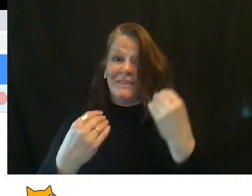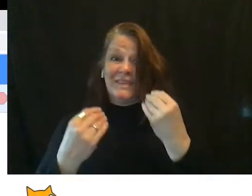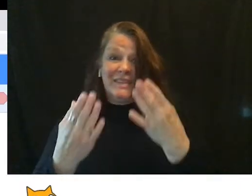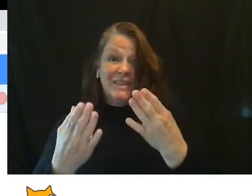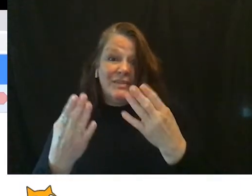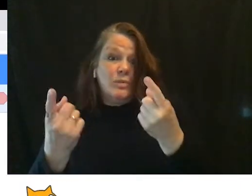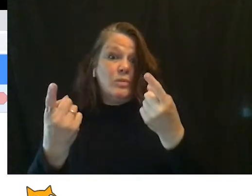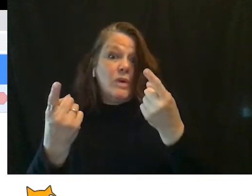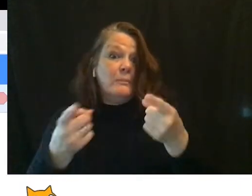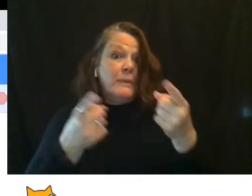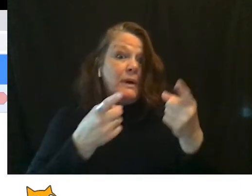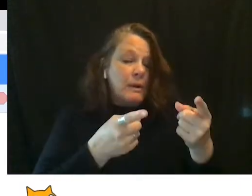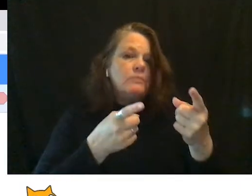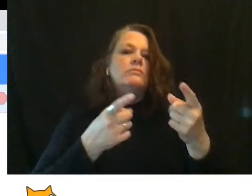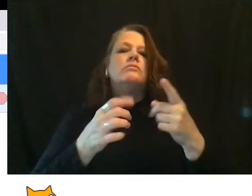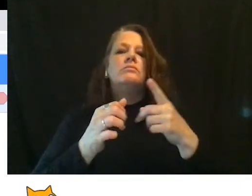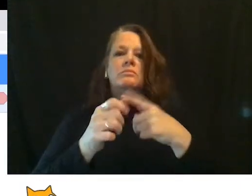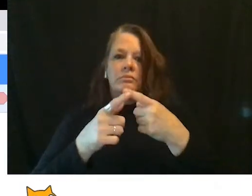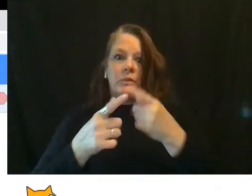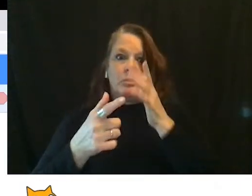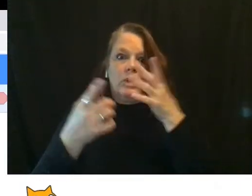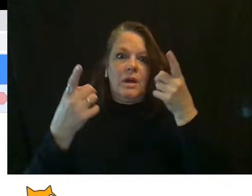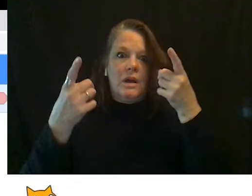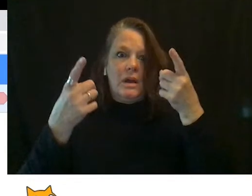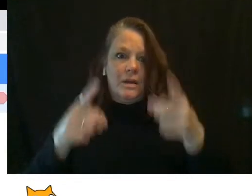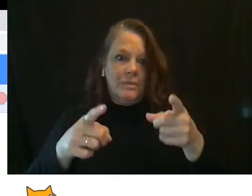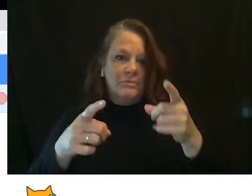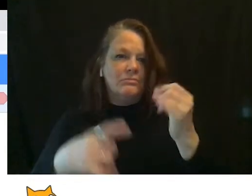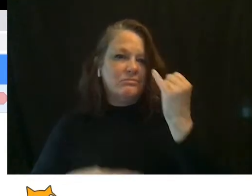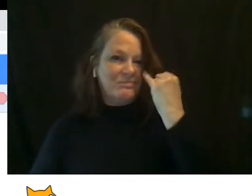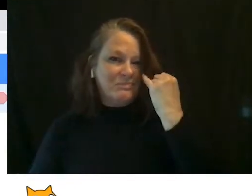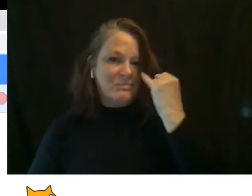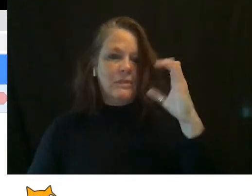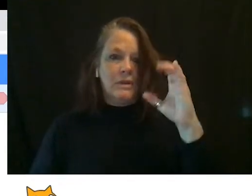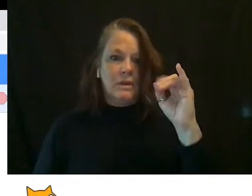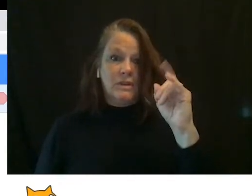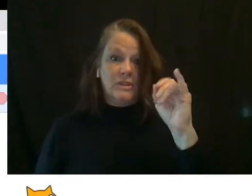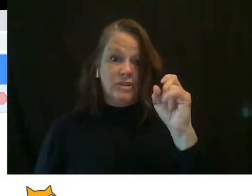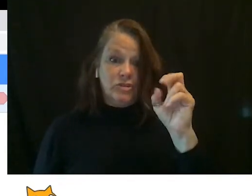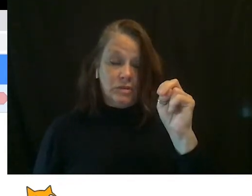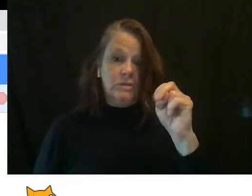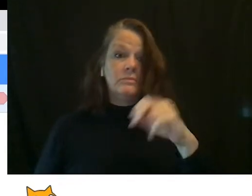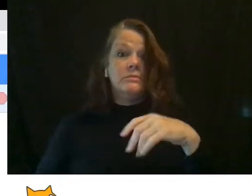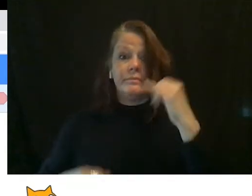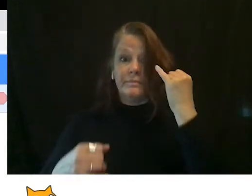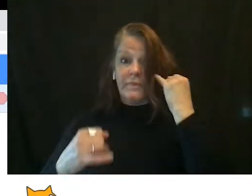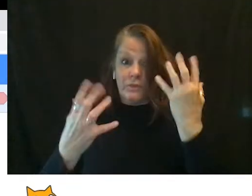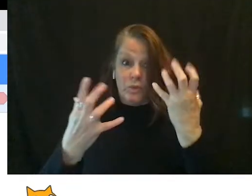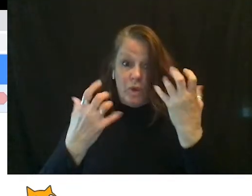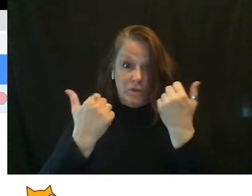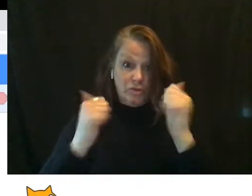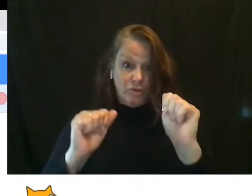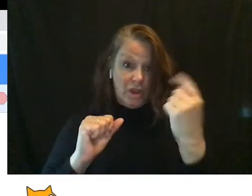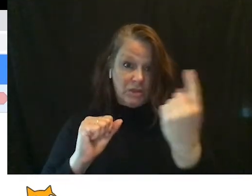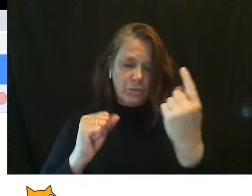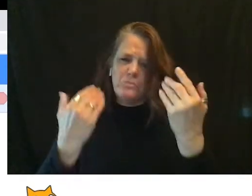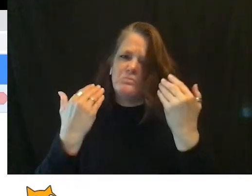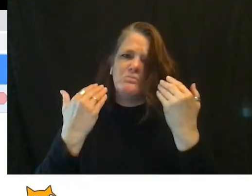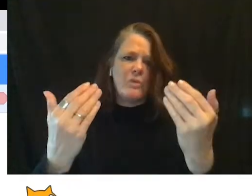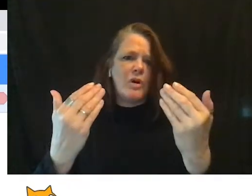conditions. As always, if you guys feel like you see something you want to try out, go ahead and pause the video and go try it